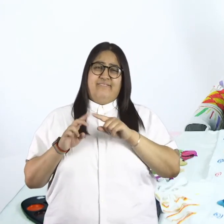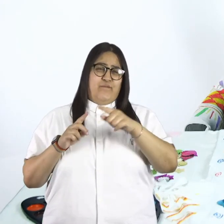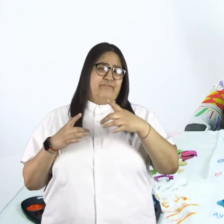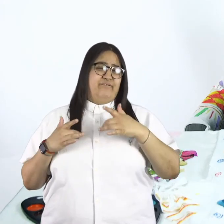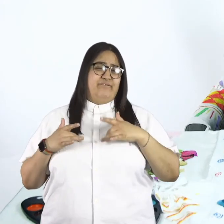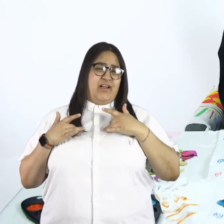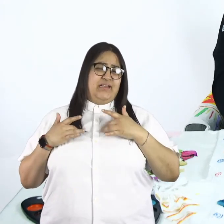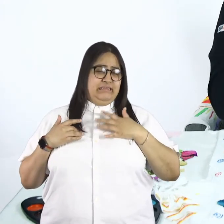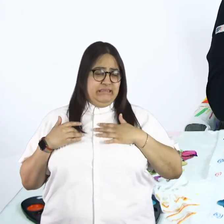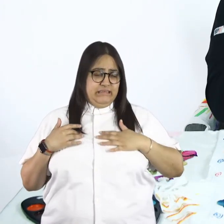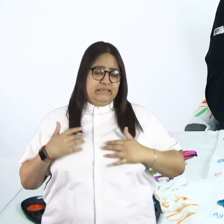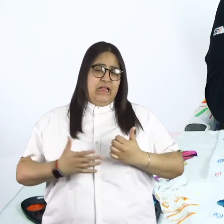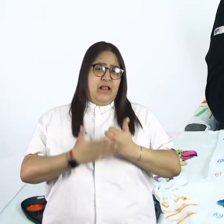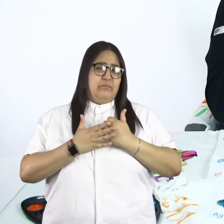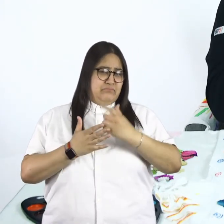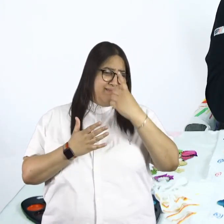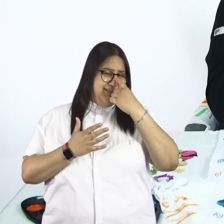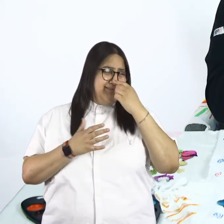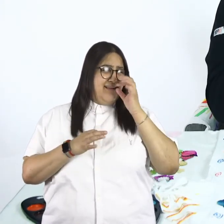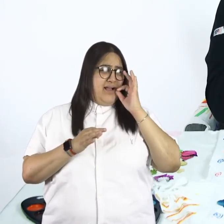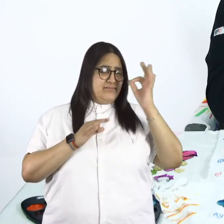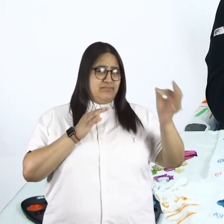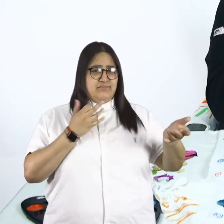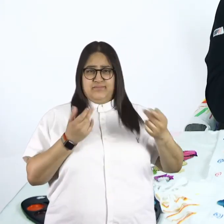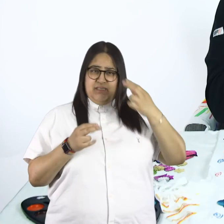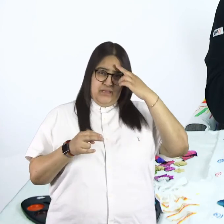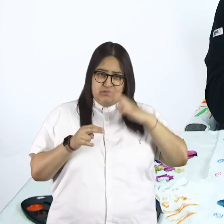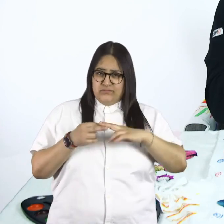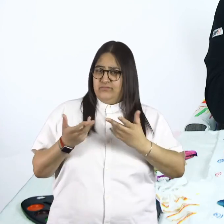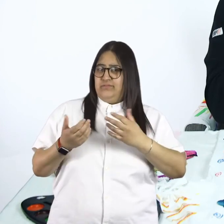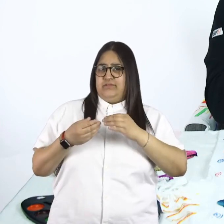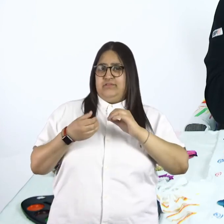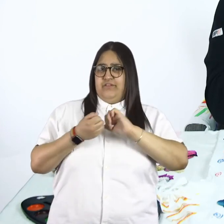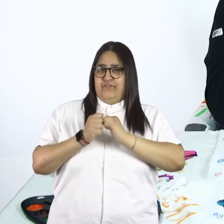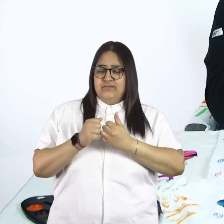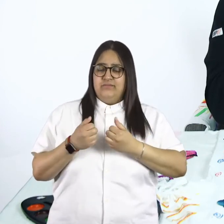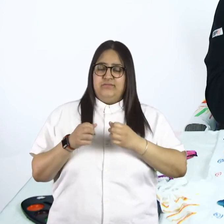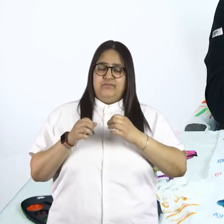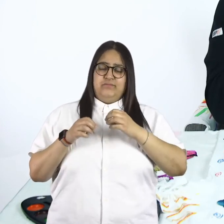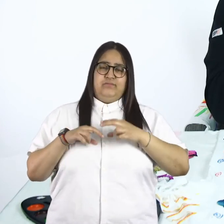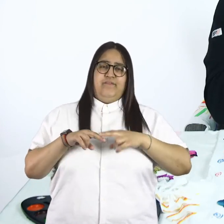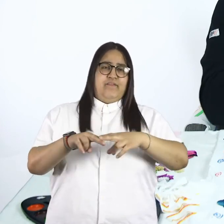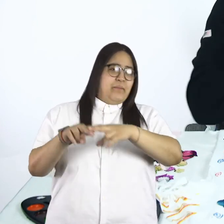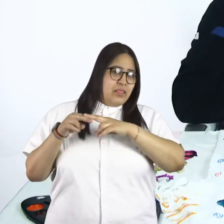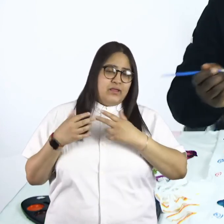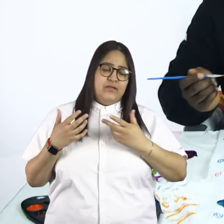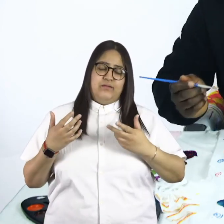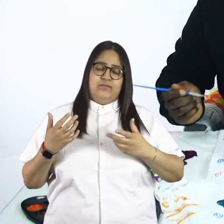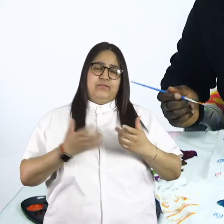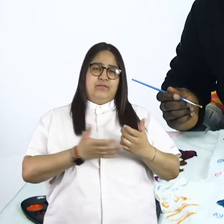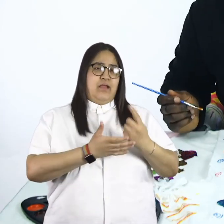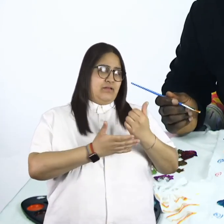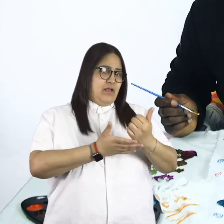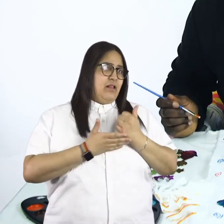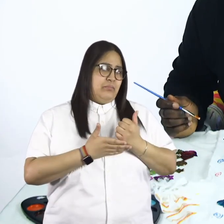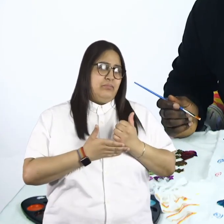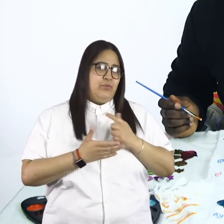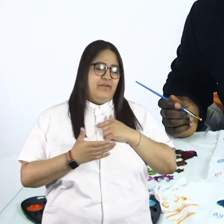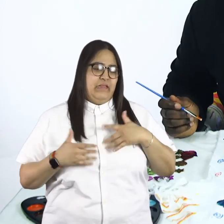feel free to ask a friend, a family